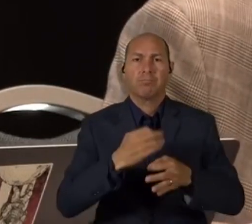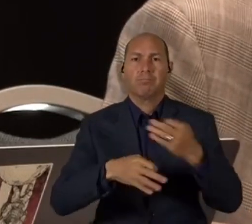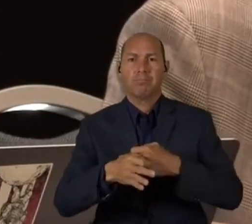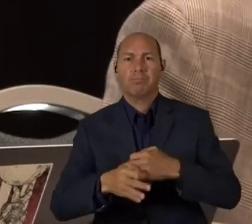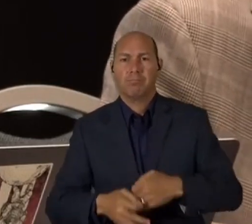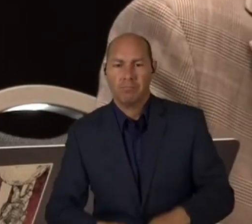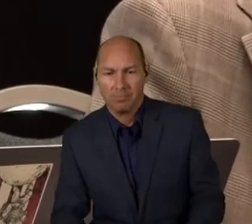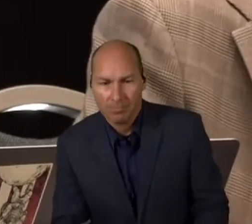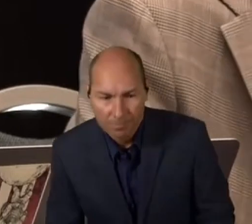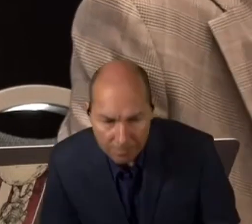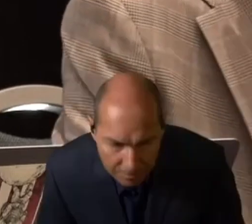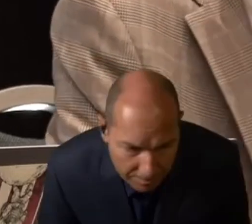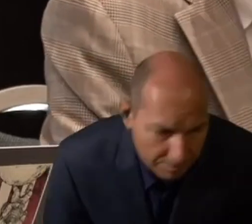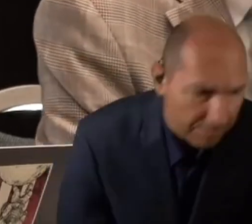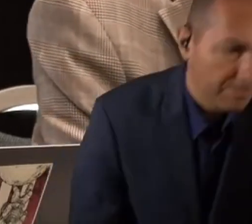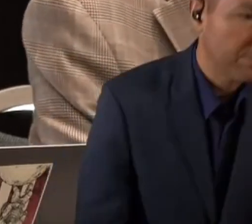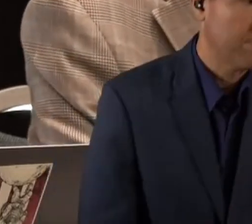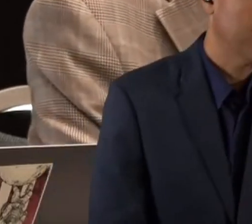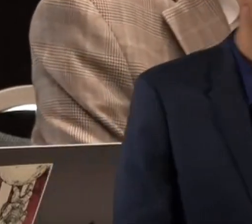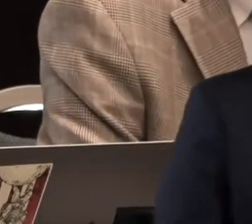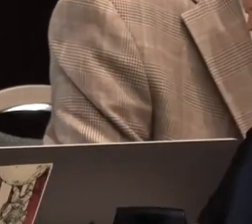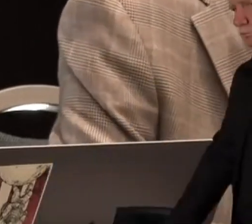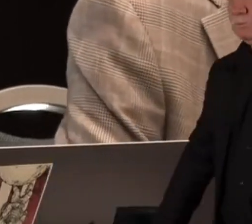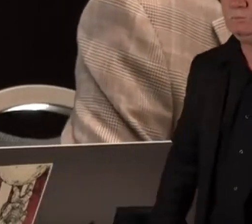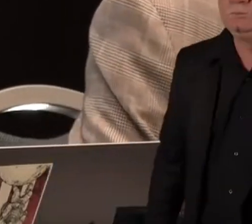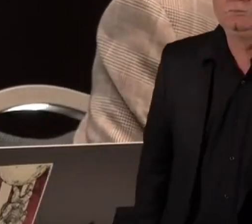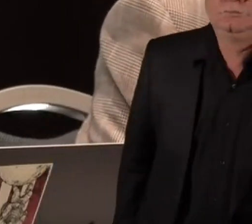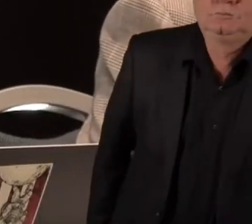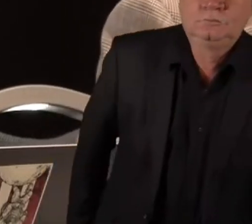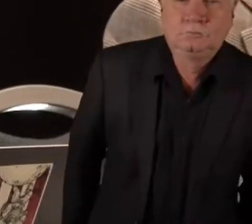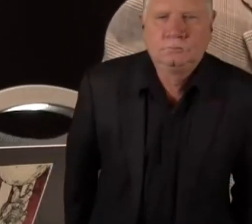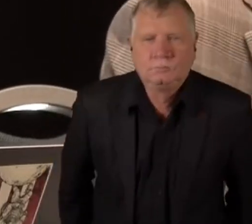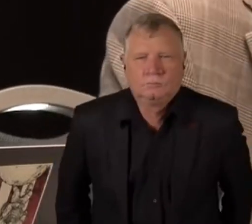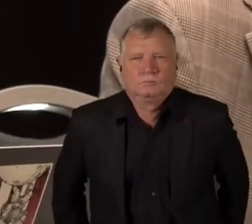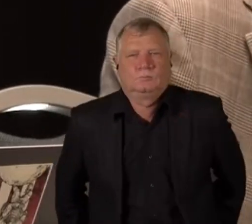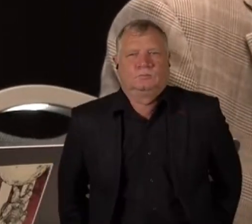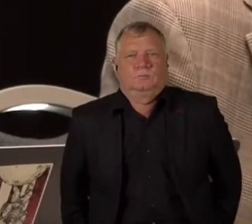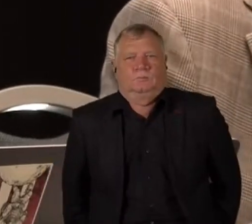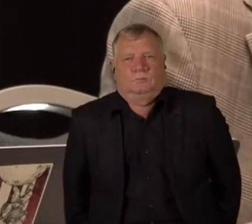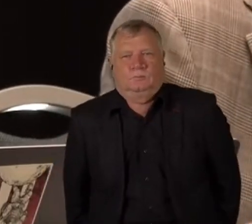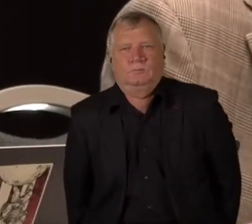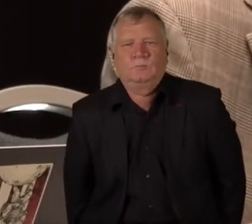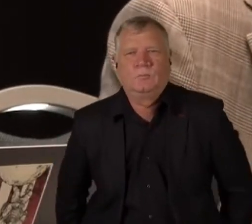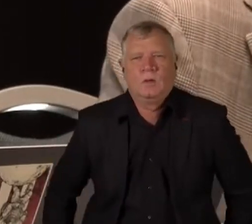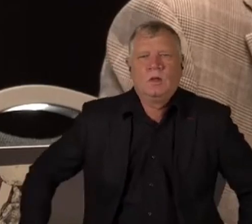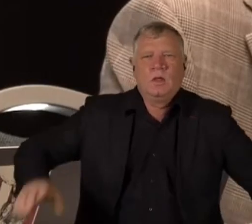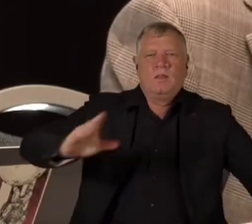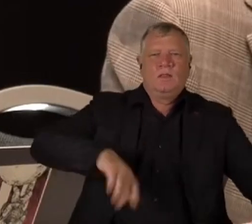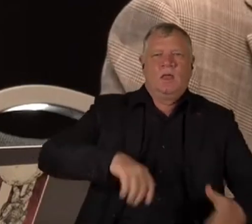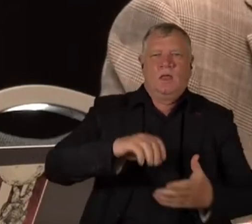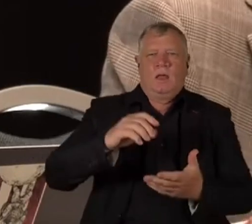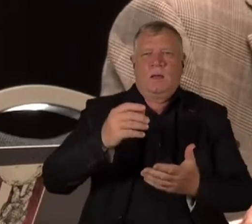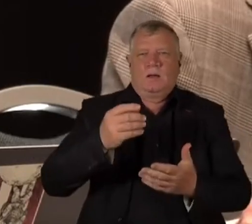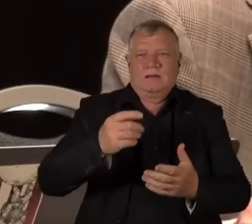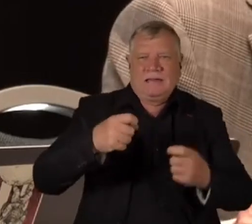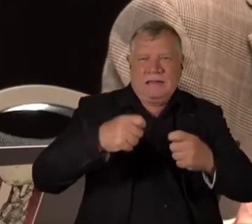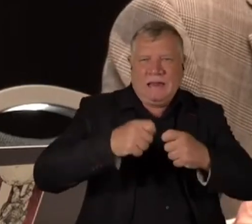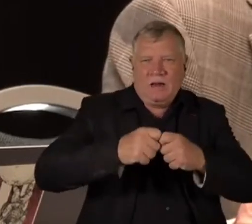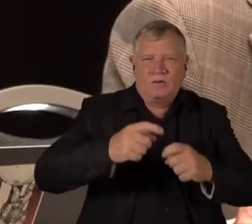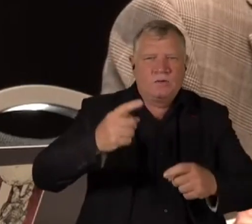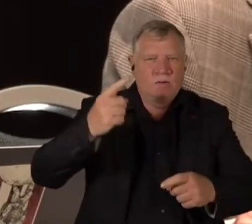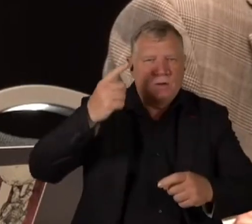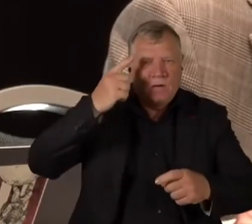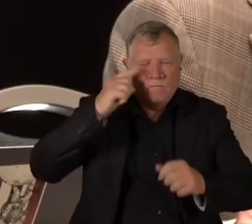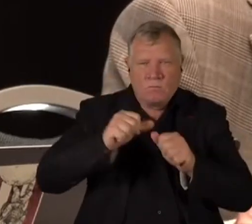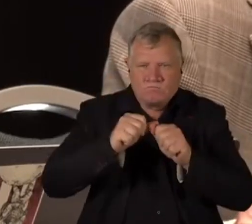Reliable energy is as much a key to the Commonwealth's economic success as it is to the quality of life